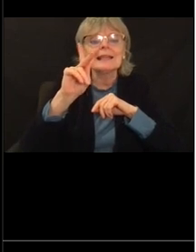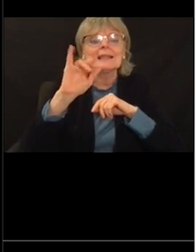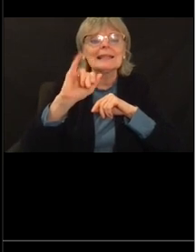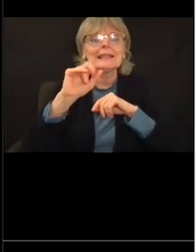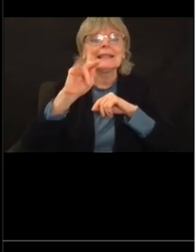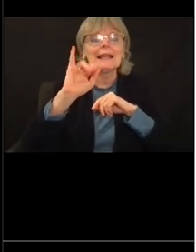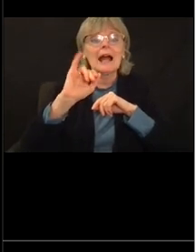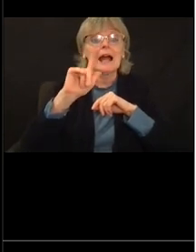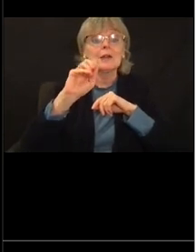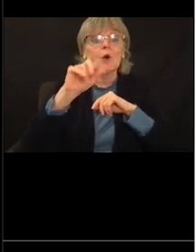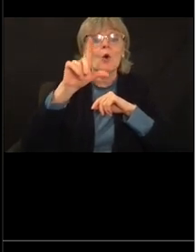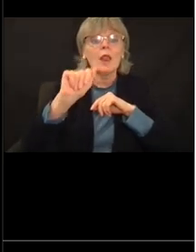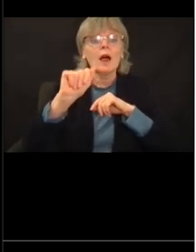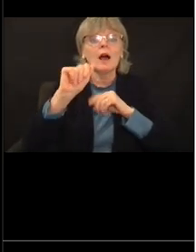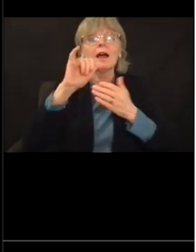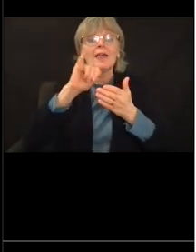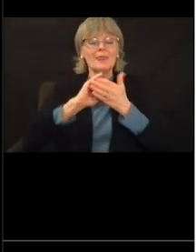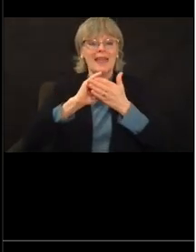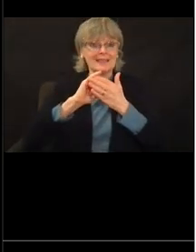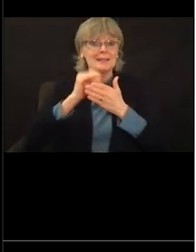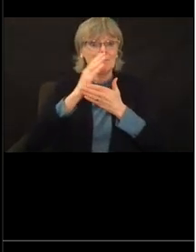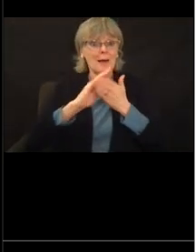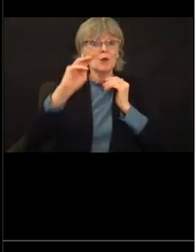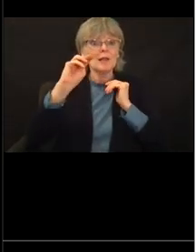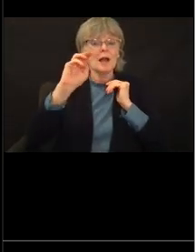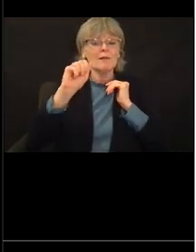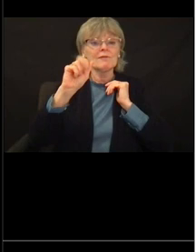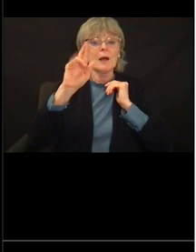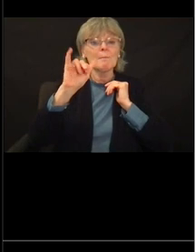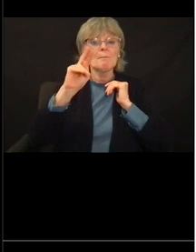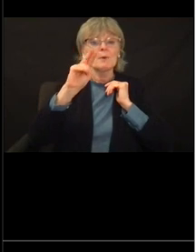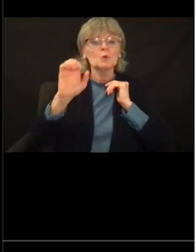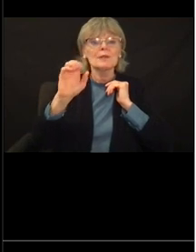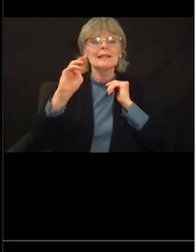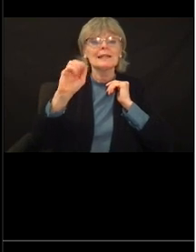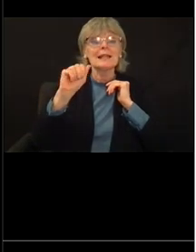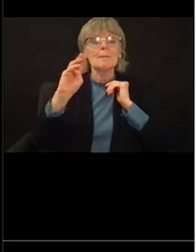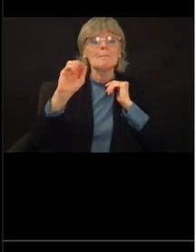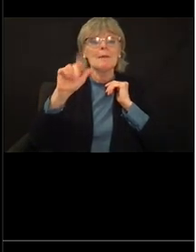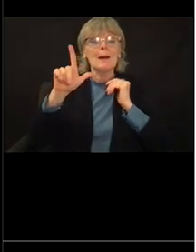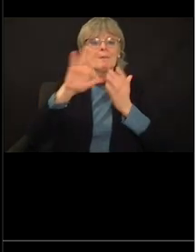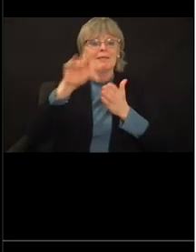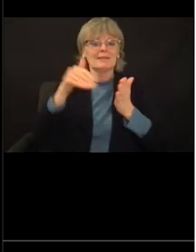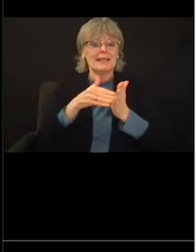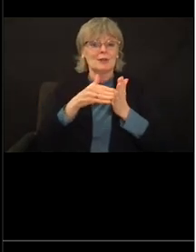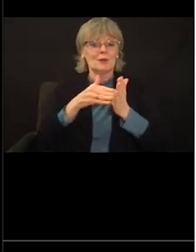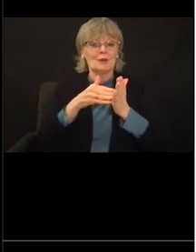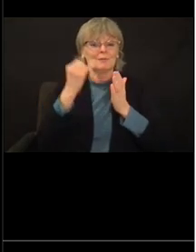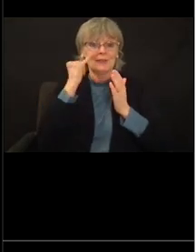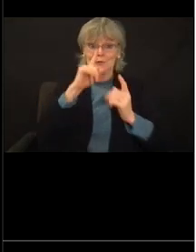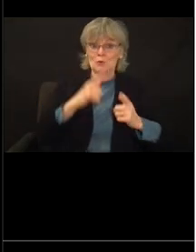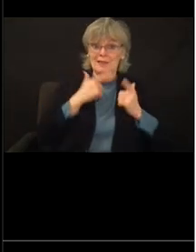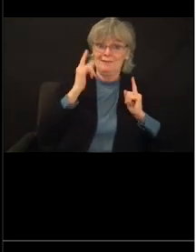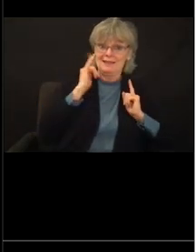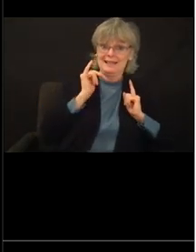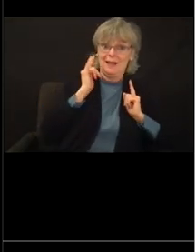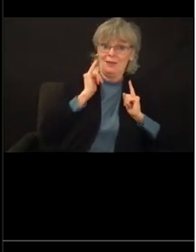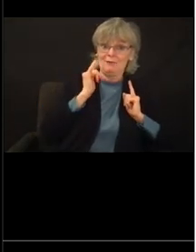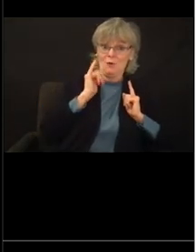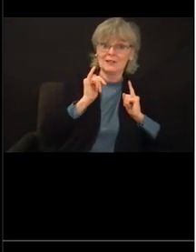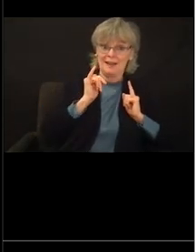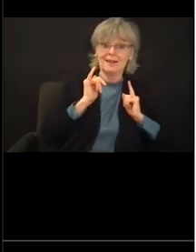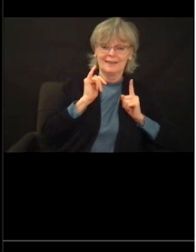part of the Marine Mammal Center. And some of you might be familiar with the Marine Mammal Center if you live in California, because our biggest facility